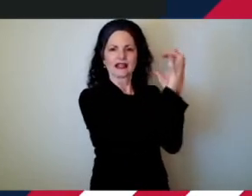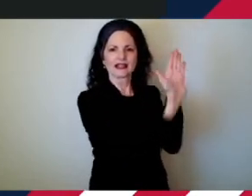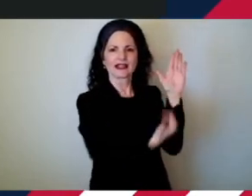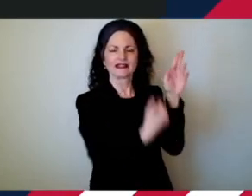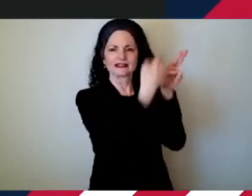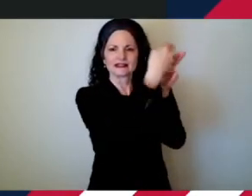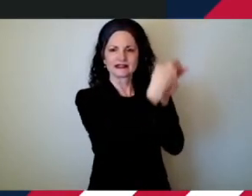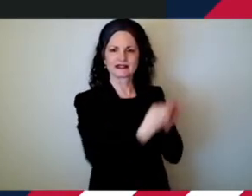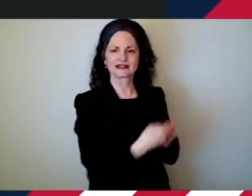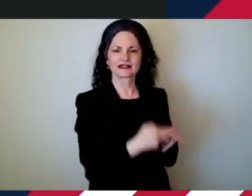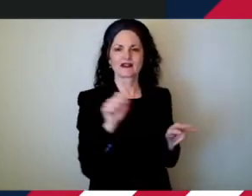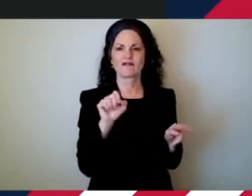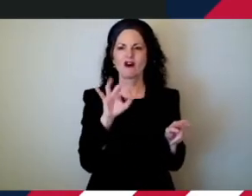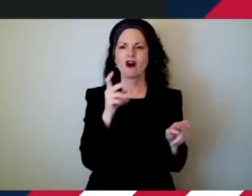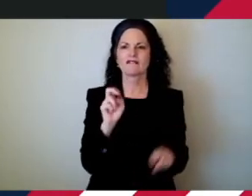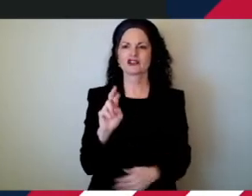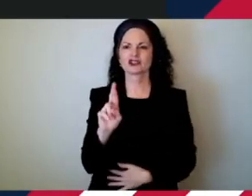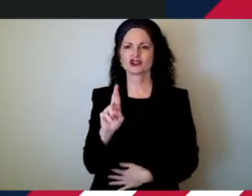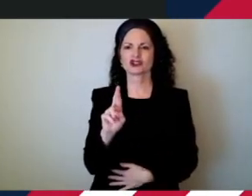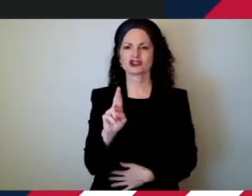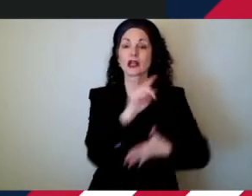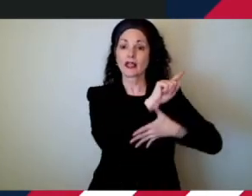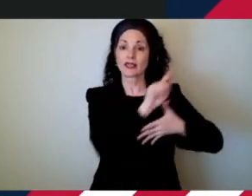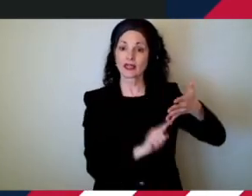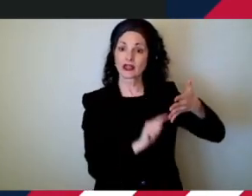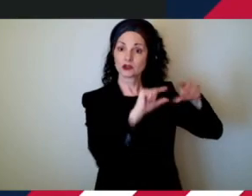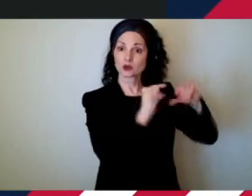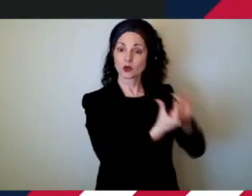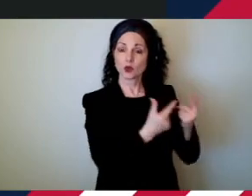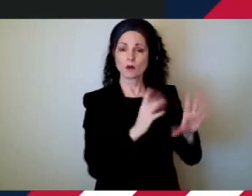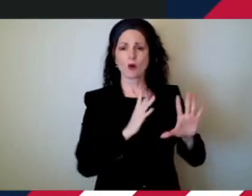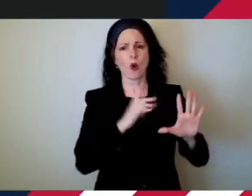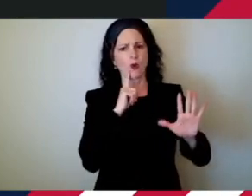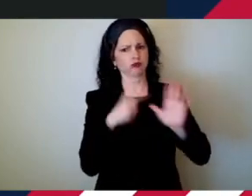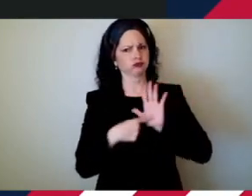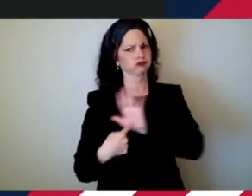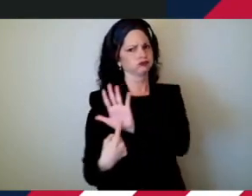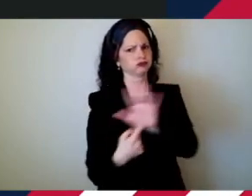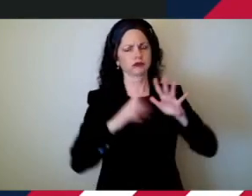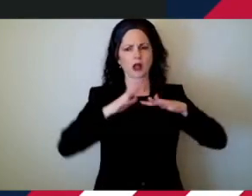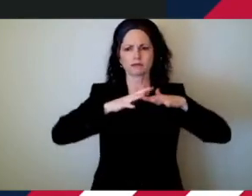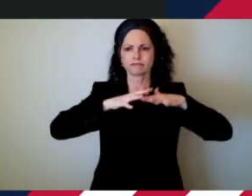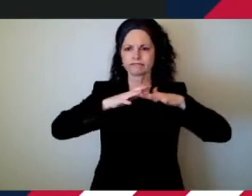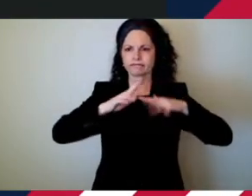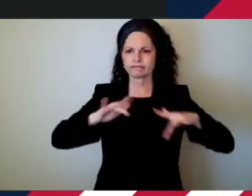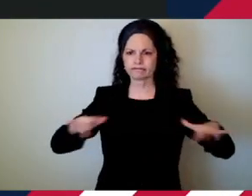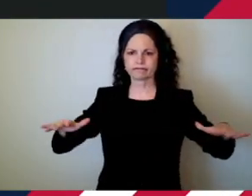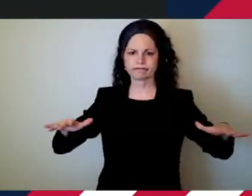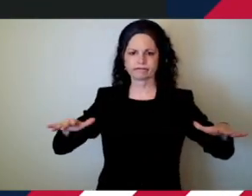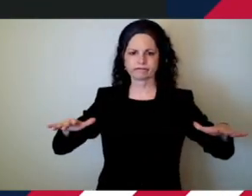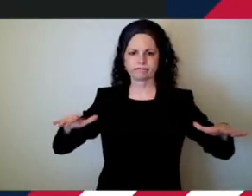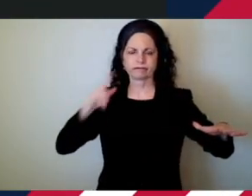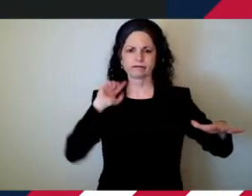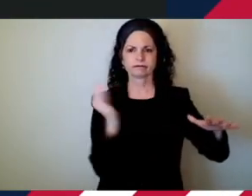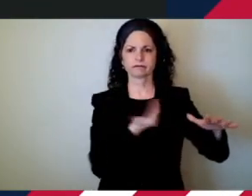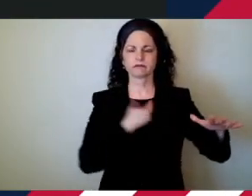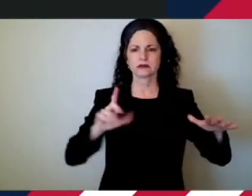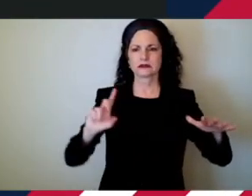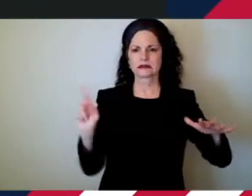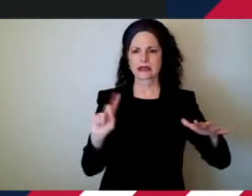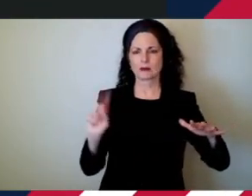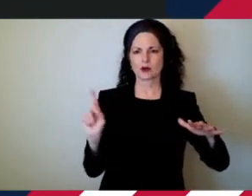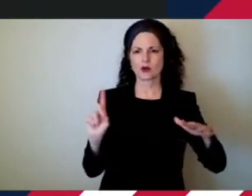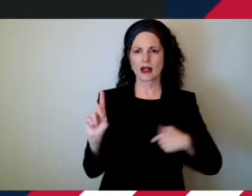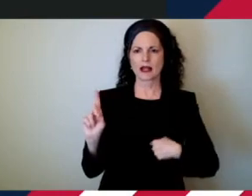reflect the diversity of our party and are committed to make sure that we are organizing at every level to elect